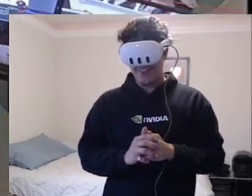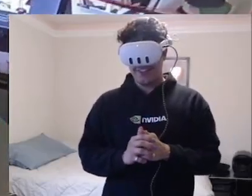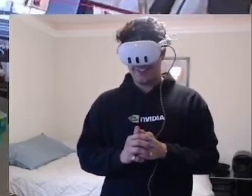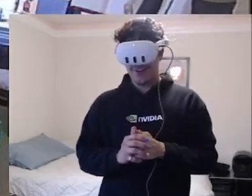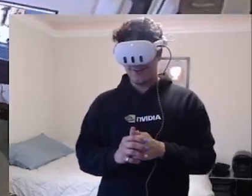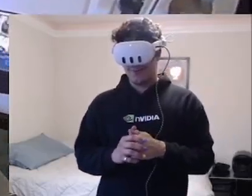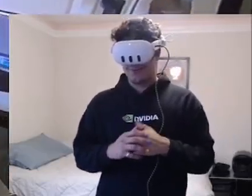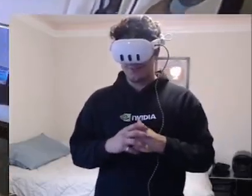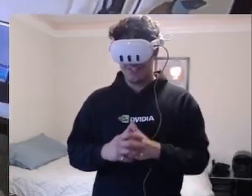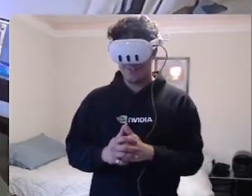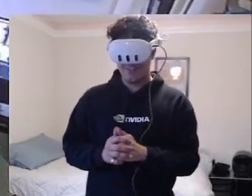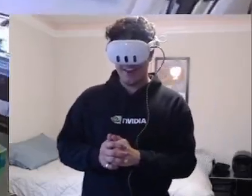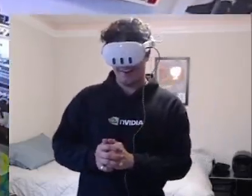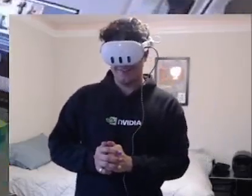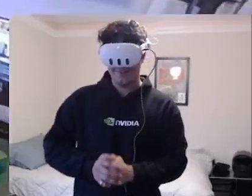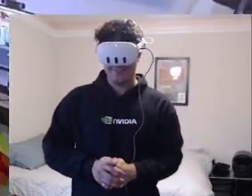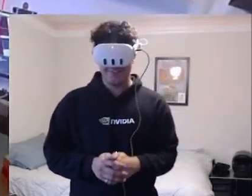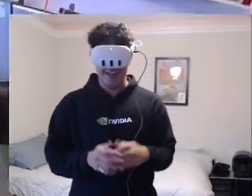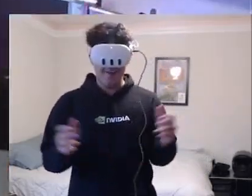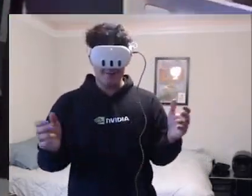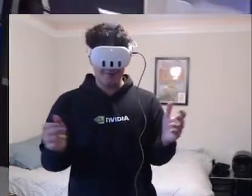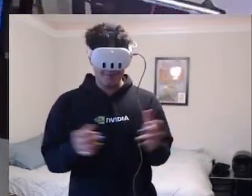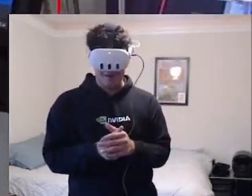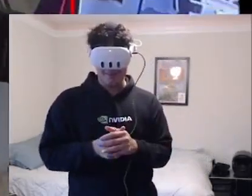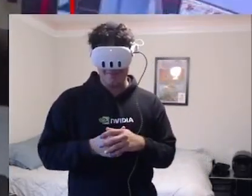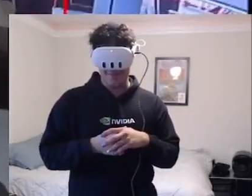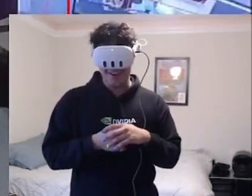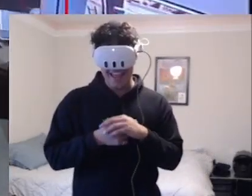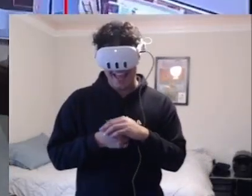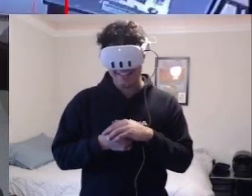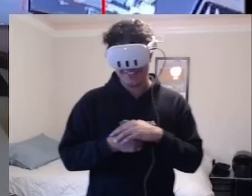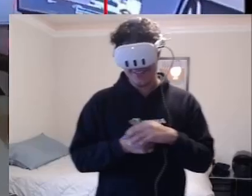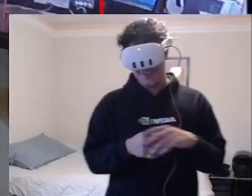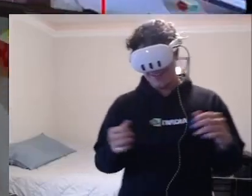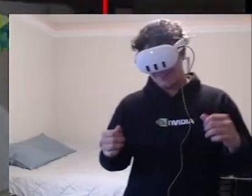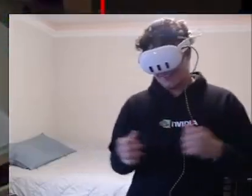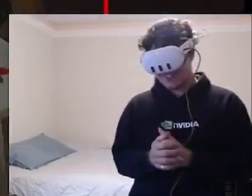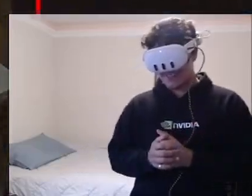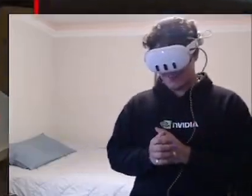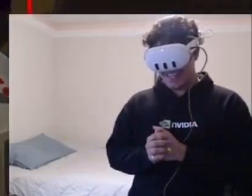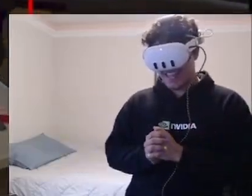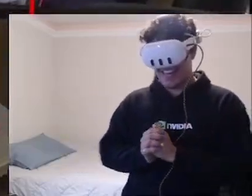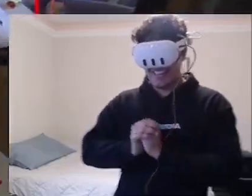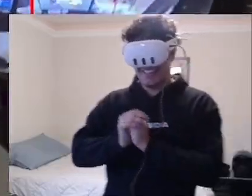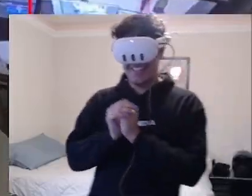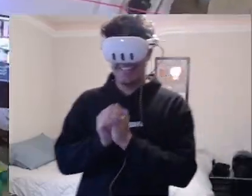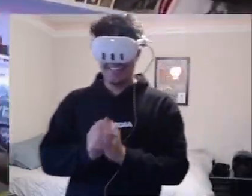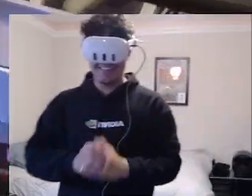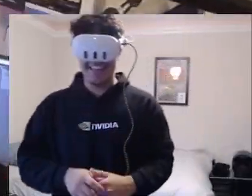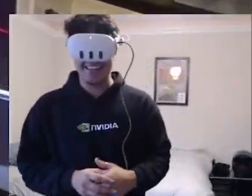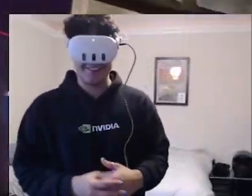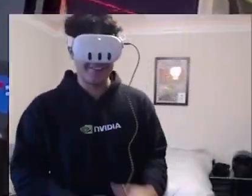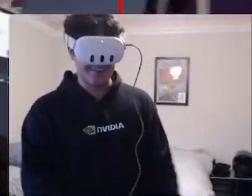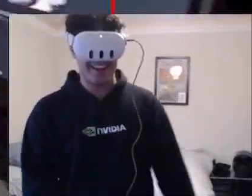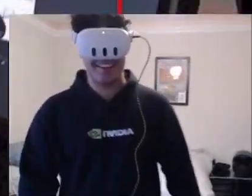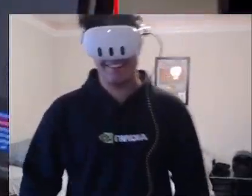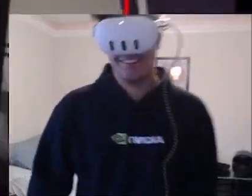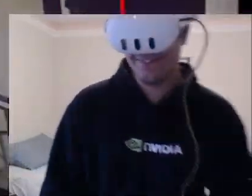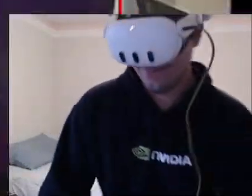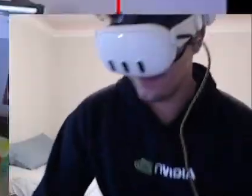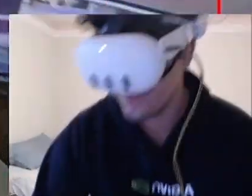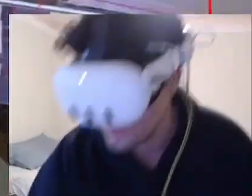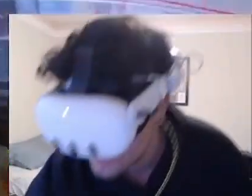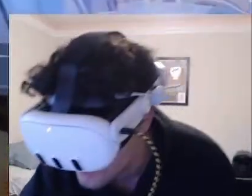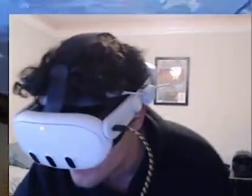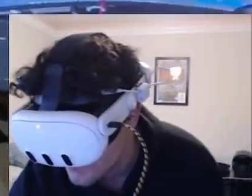2025, so we will see you there. For now, we're going to be prepping for Night Hacks, which is this weekend. Thank you. Bye.